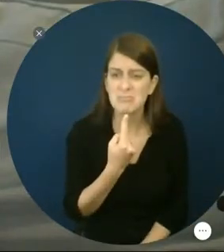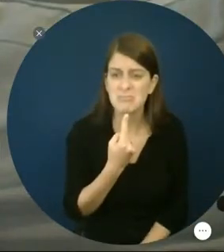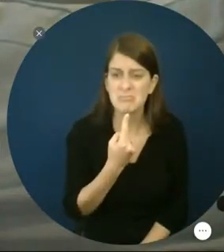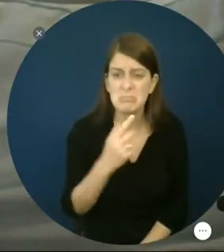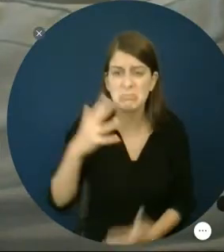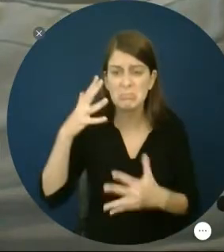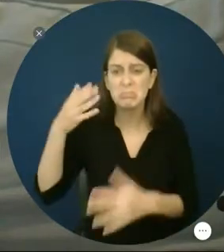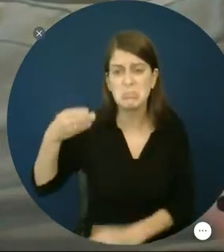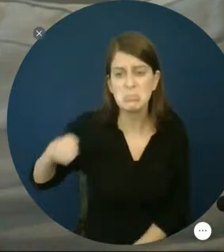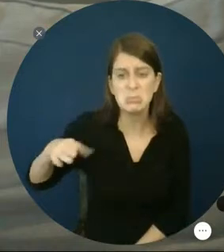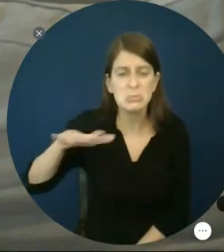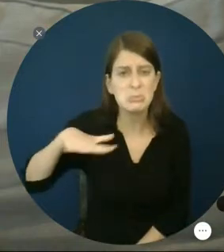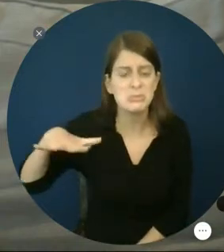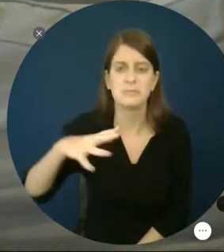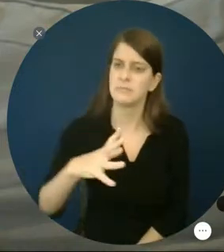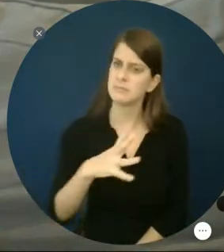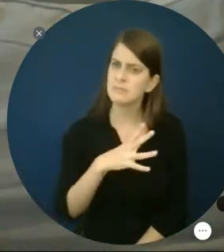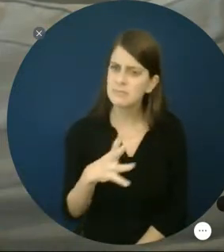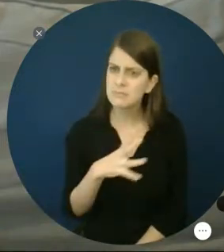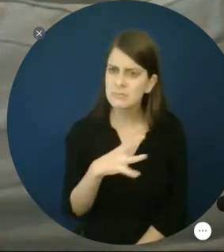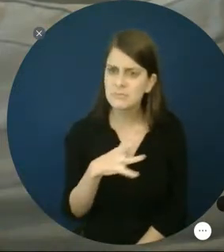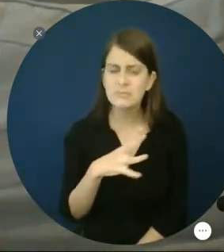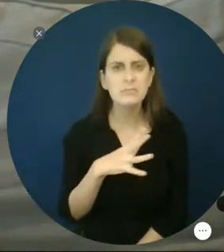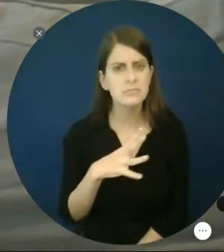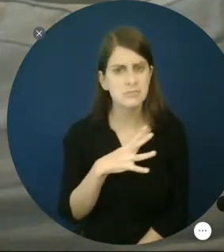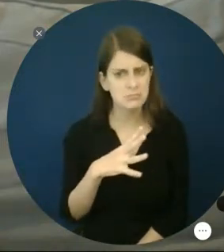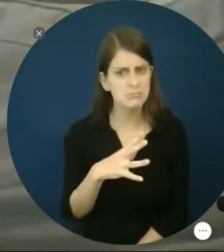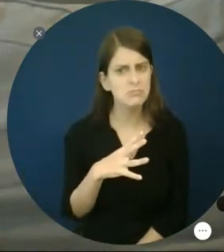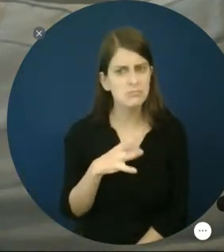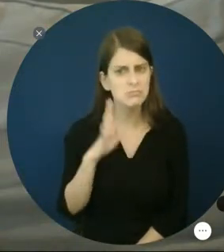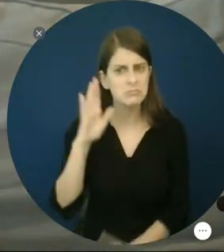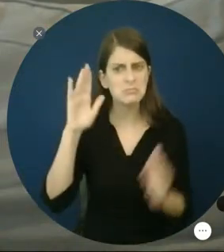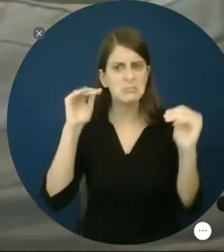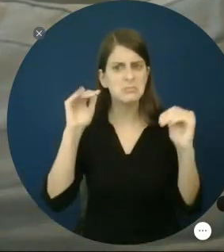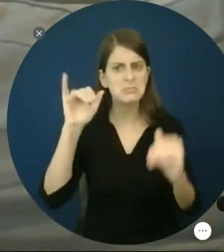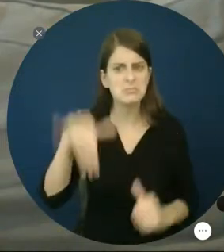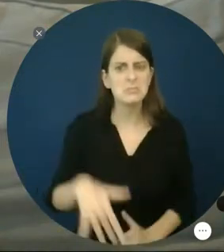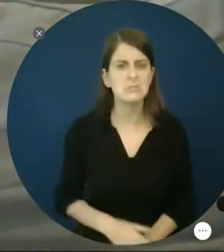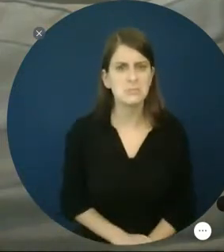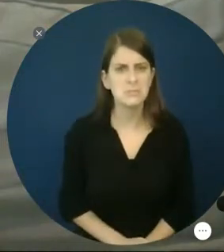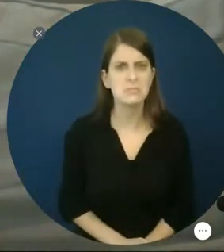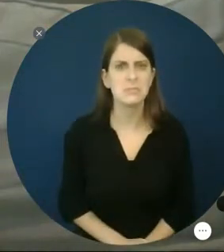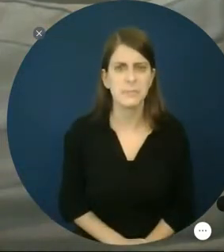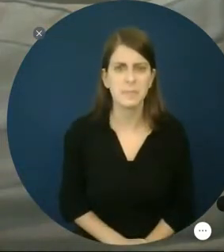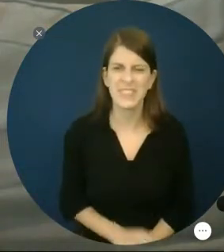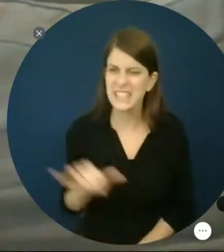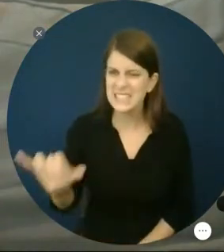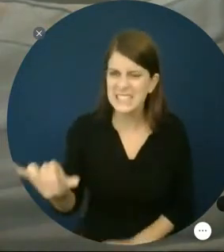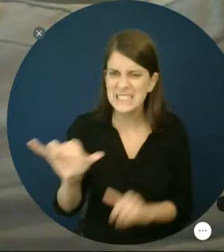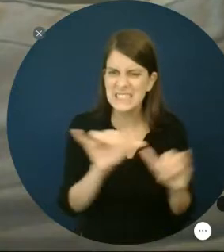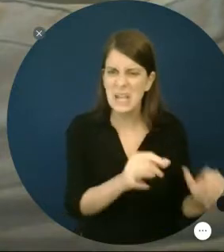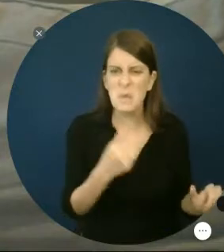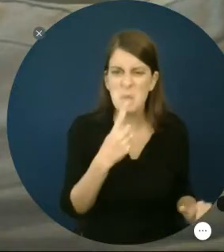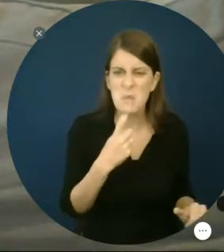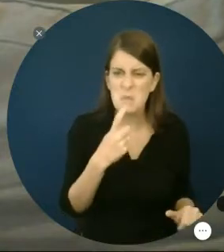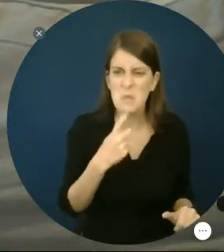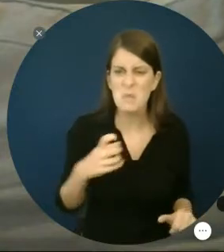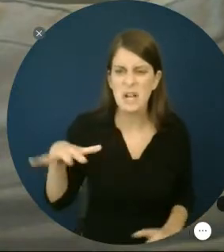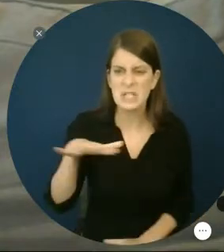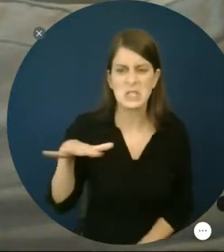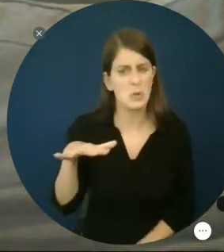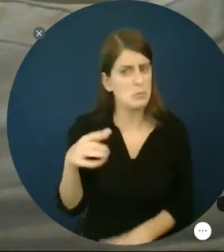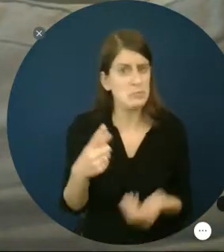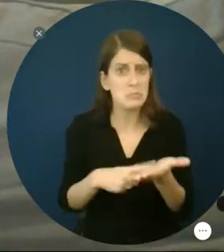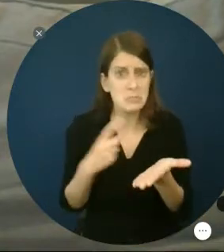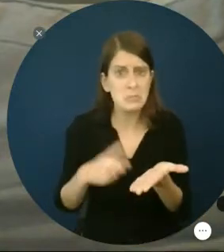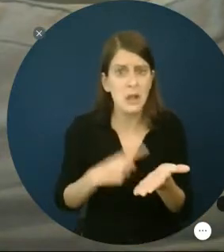emotion, that would be expected by a lot of people. Same with having a red zone emotion. There are